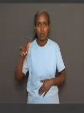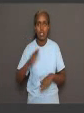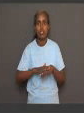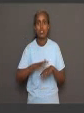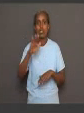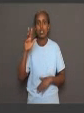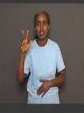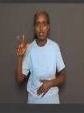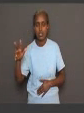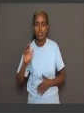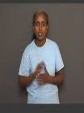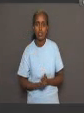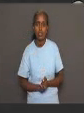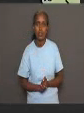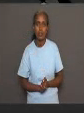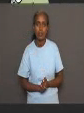is greater than 3.